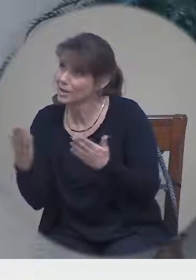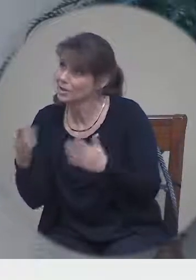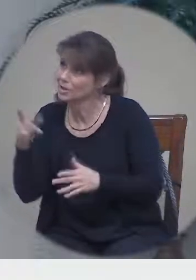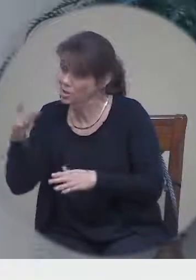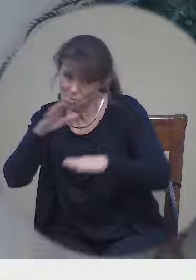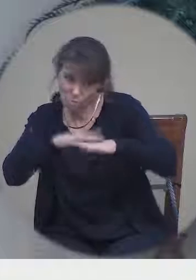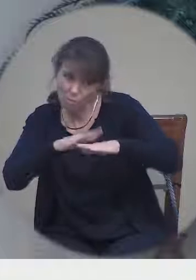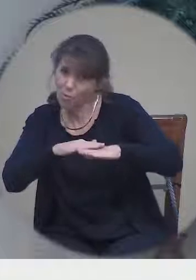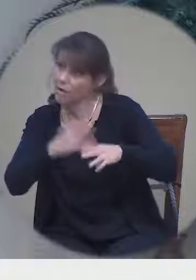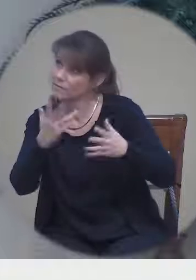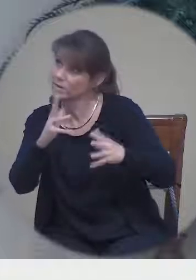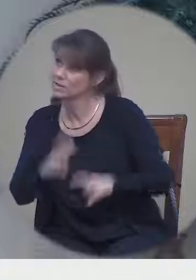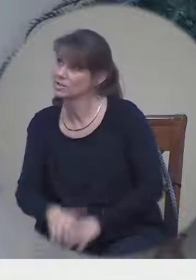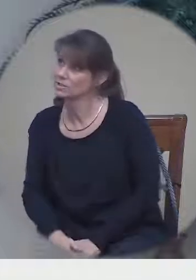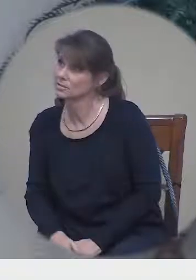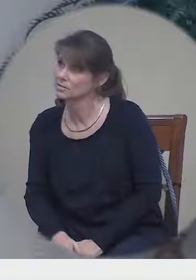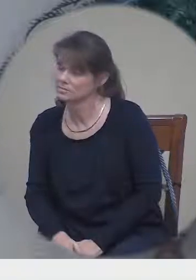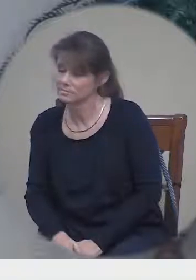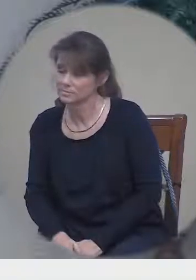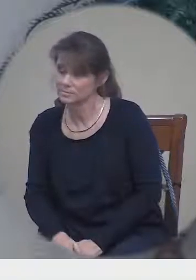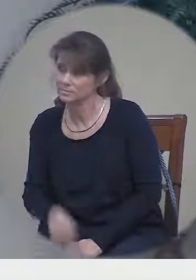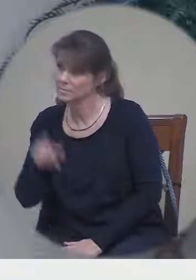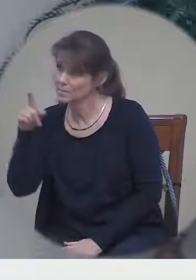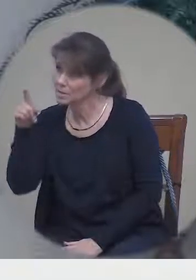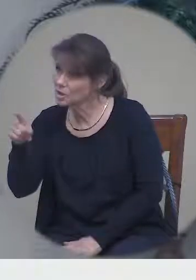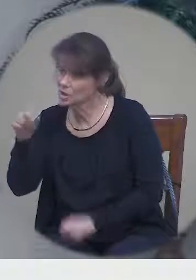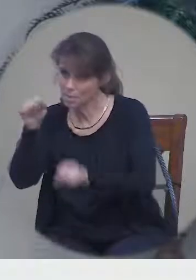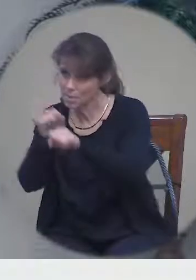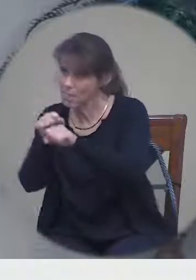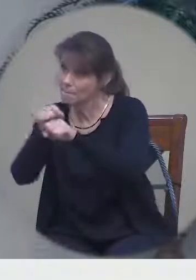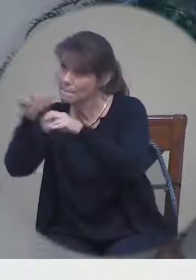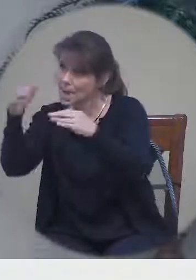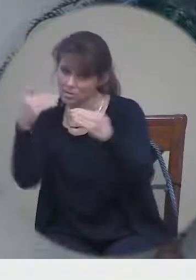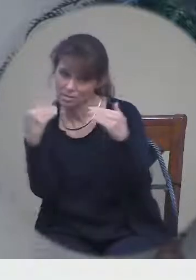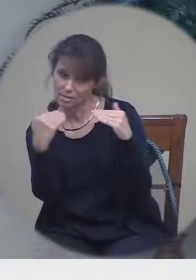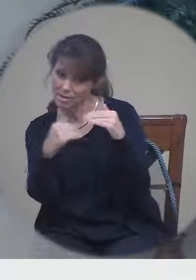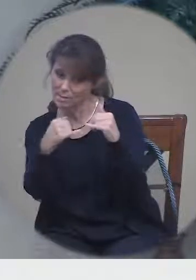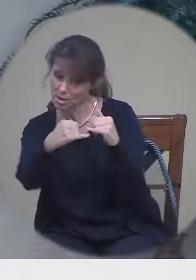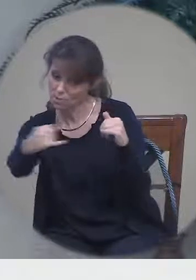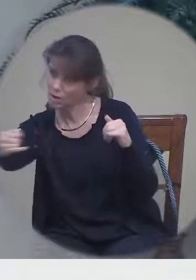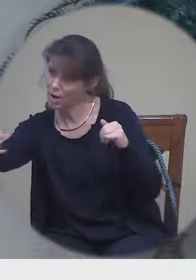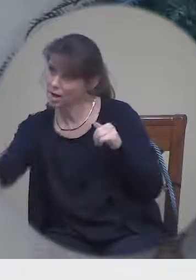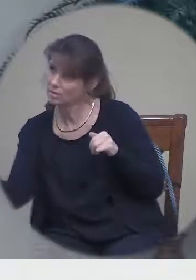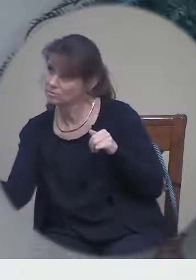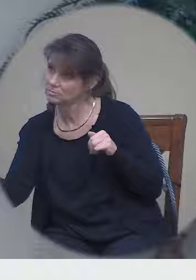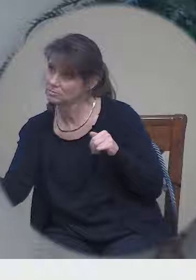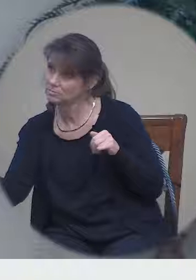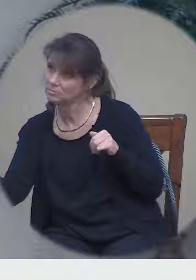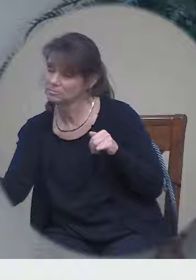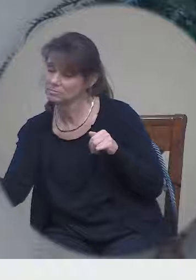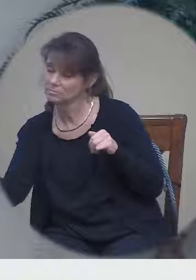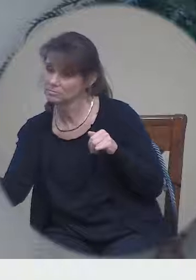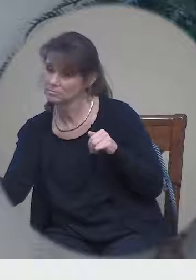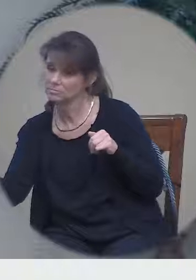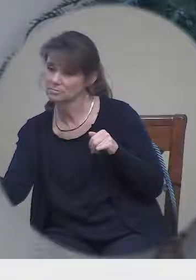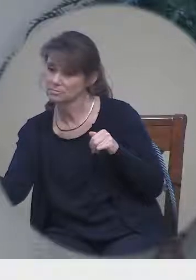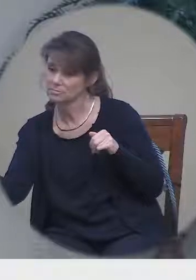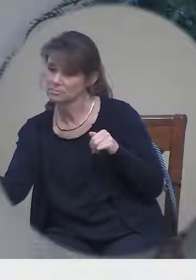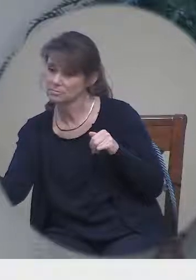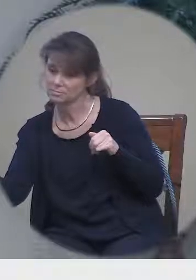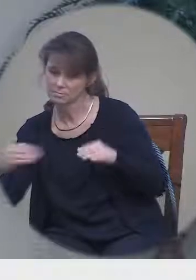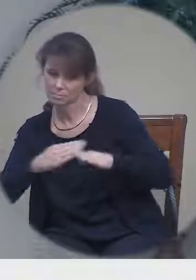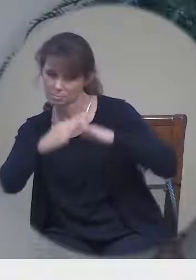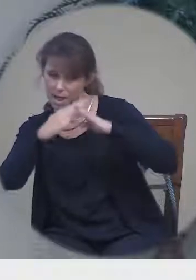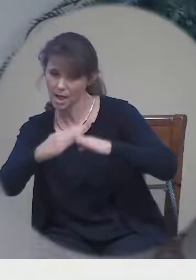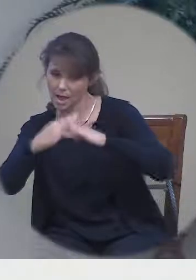yourself warned us, saying, set limits around the mountain and consecrate it. They were given instructions, do